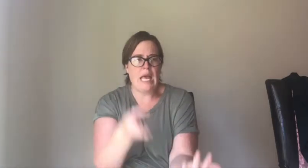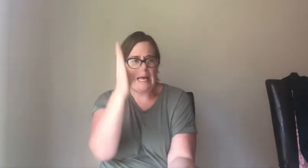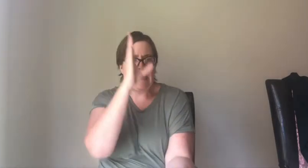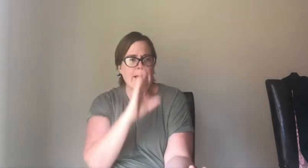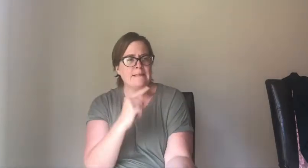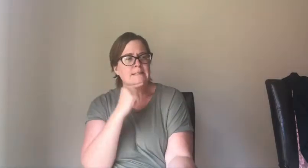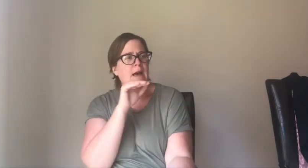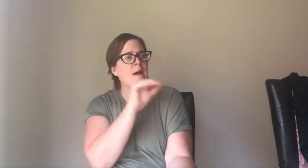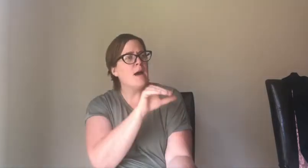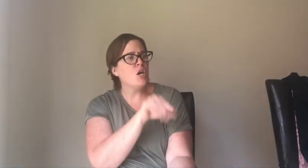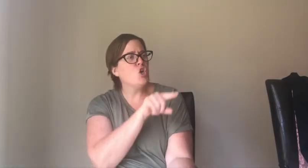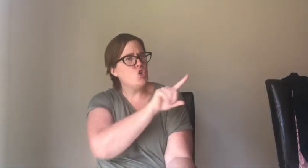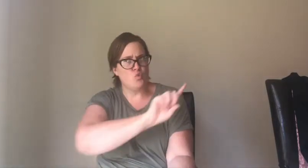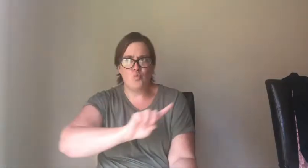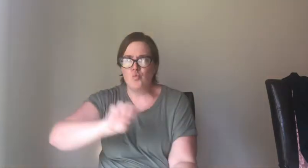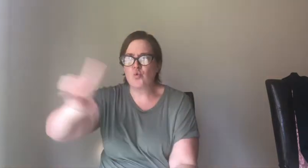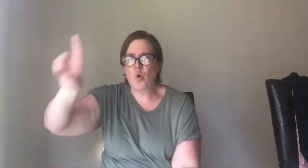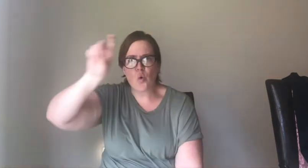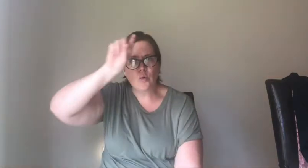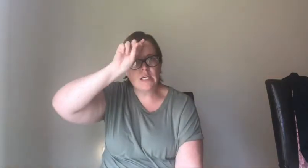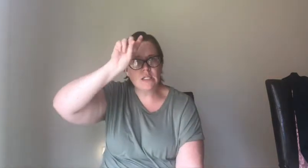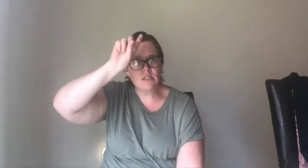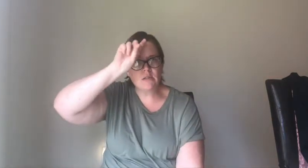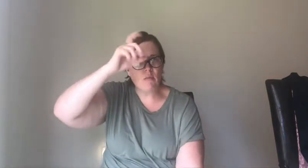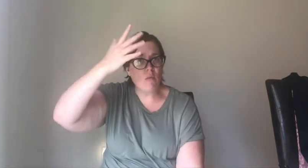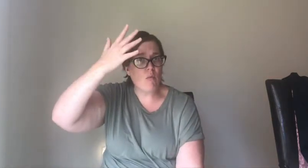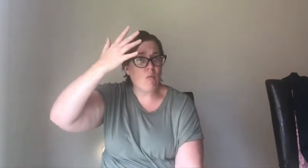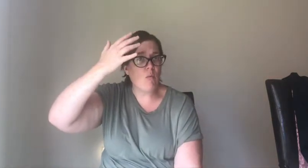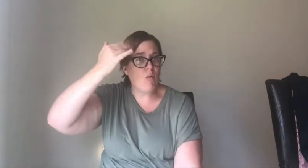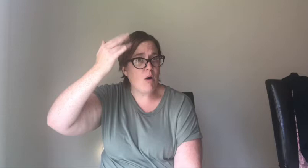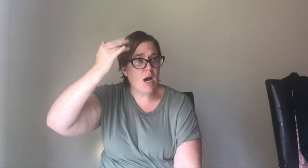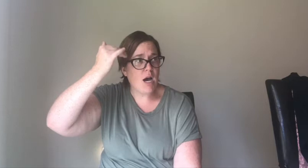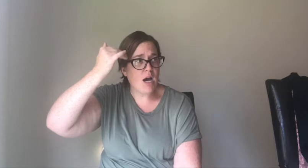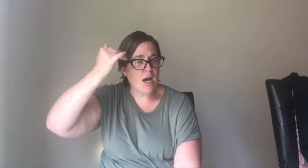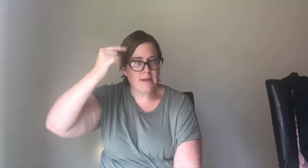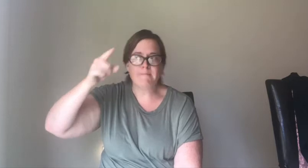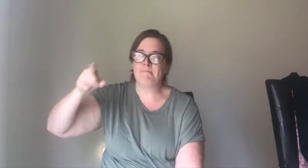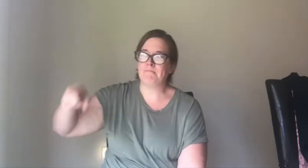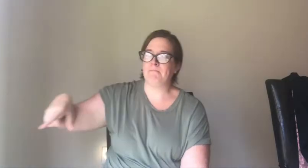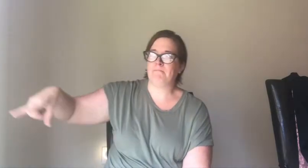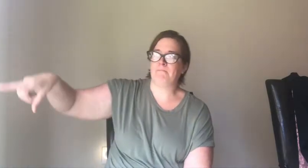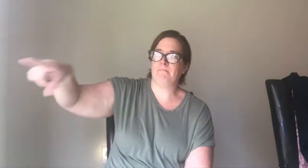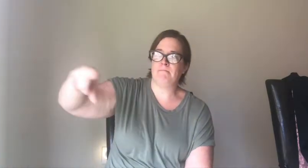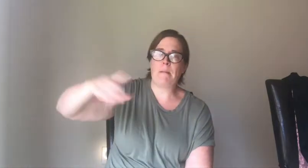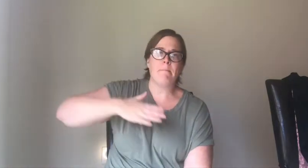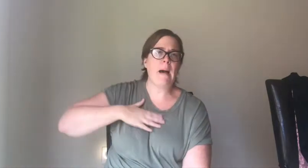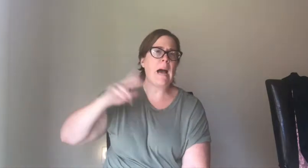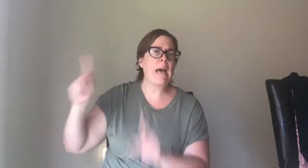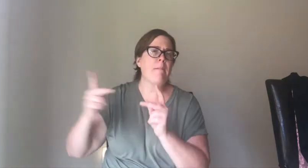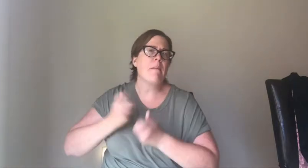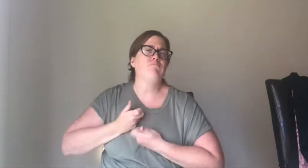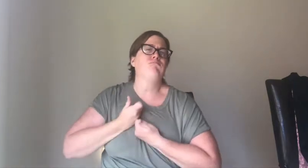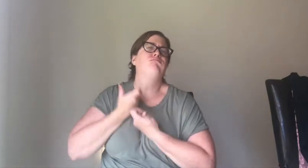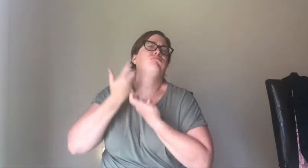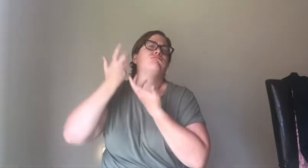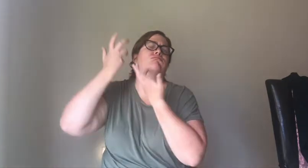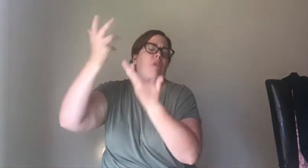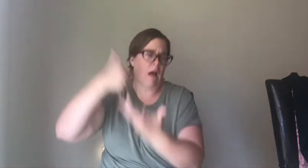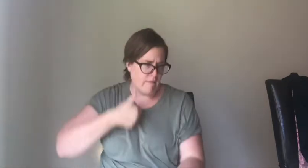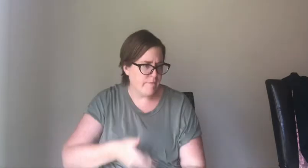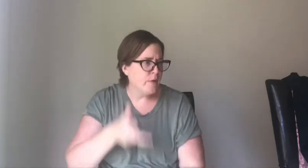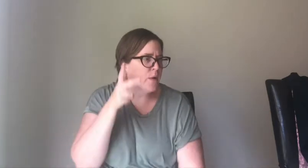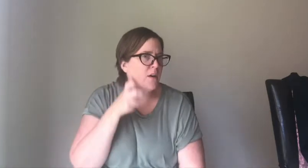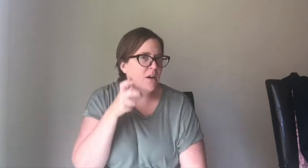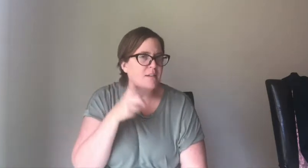two brothers. It says that the blood of Abel cried out from the ground to God, and God hears the cry